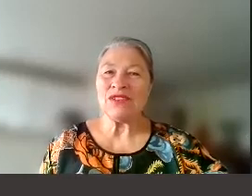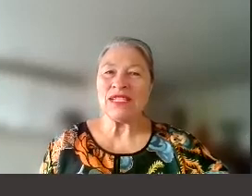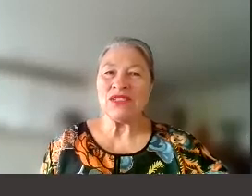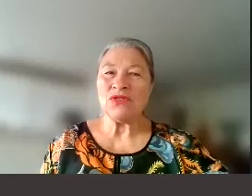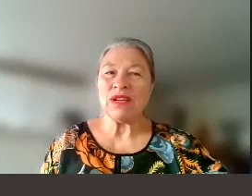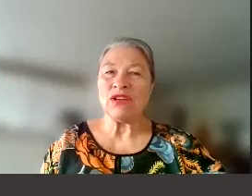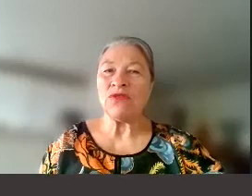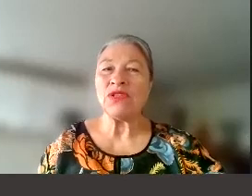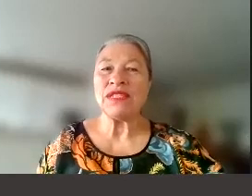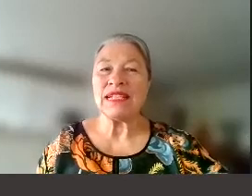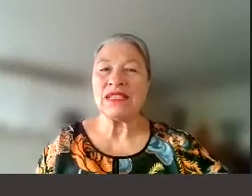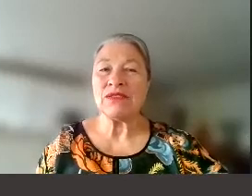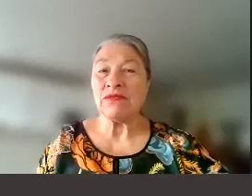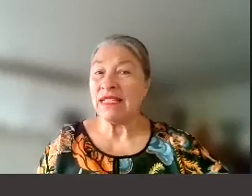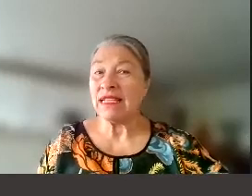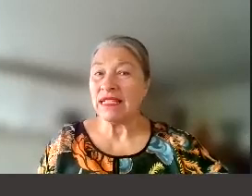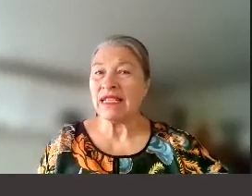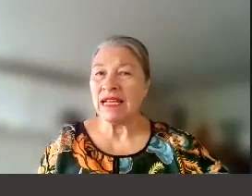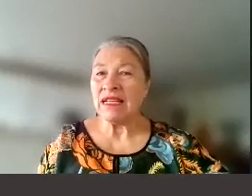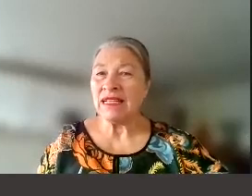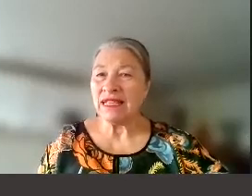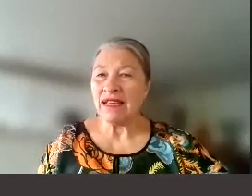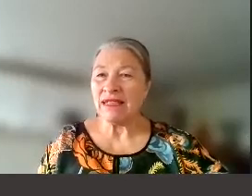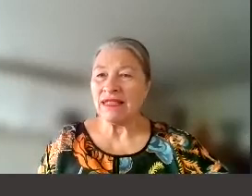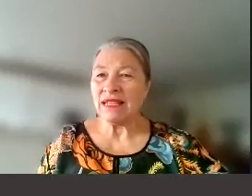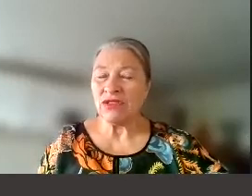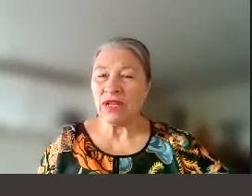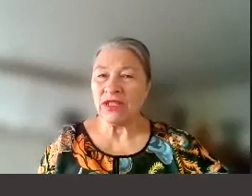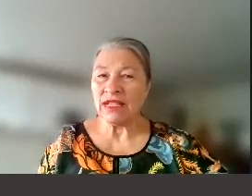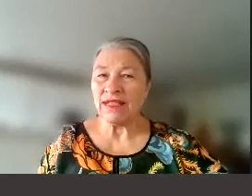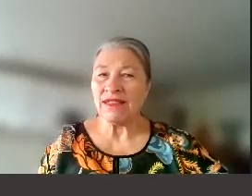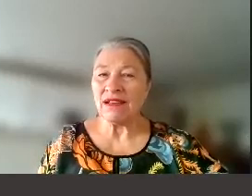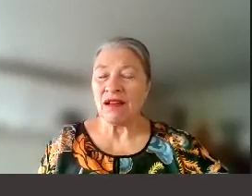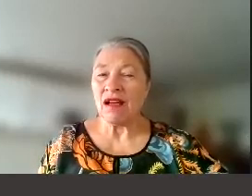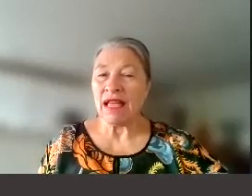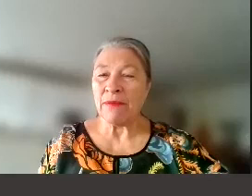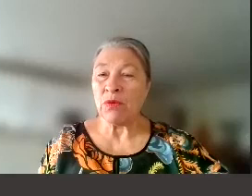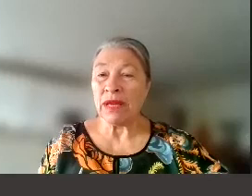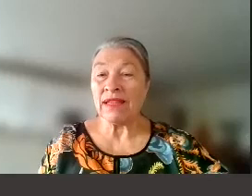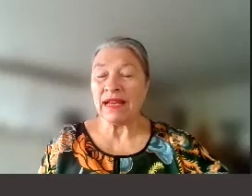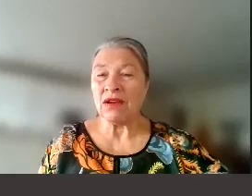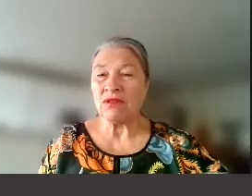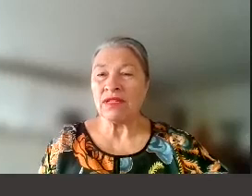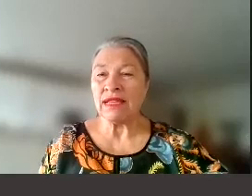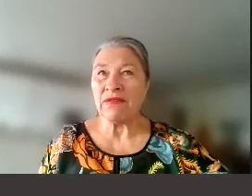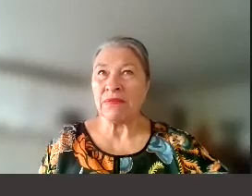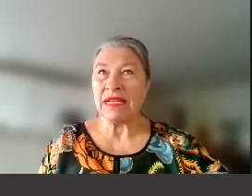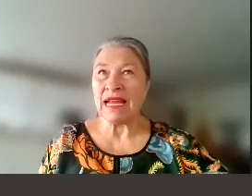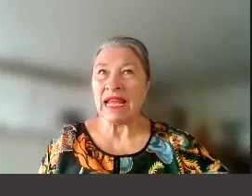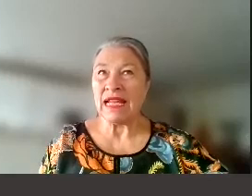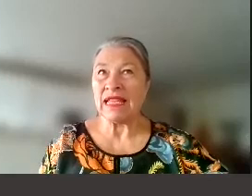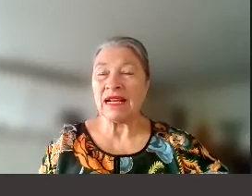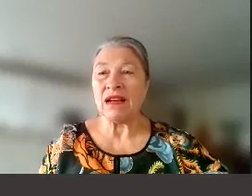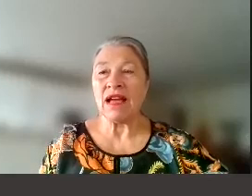Okay, so just to run over New Zealand's recent disasters and tragedies, I am aware that our losses haven't